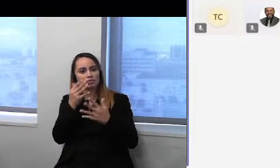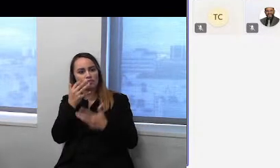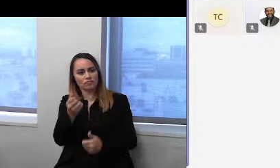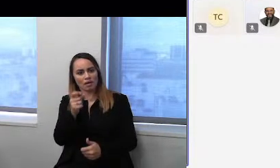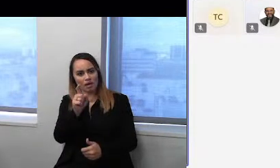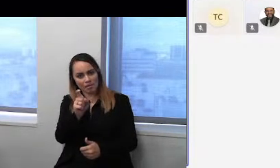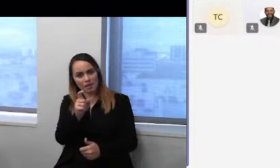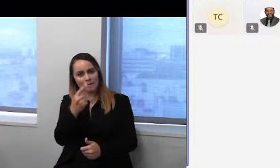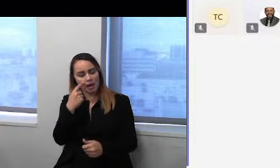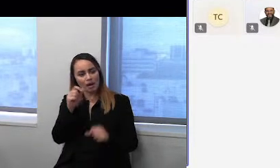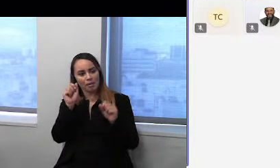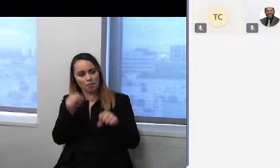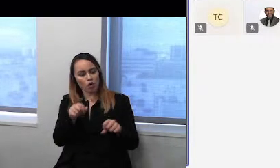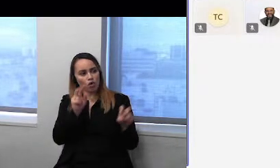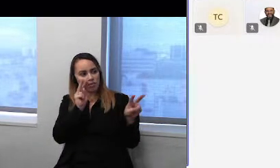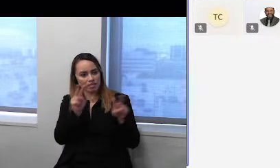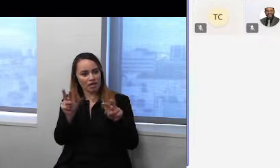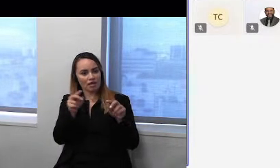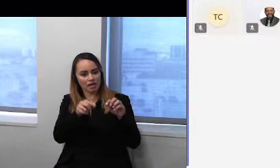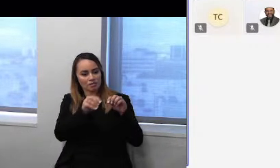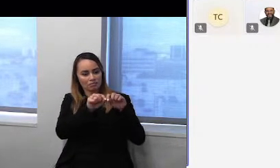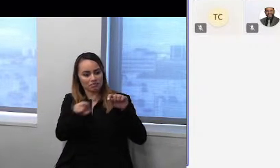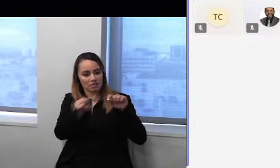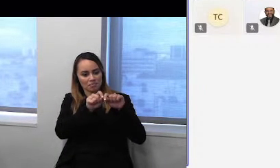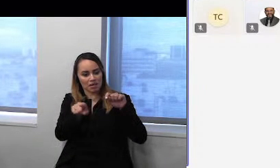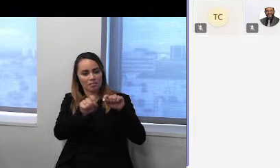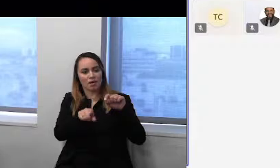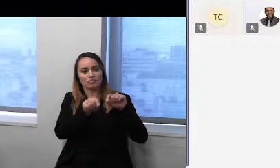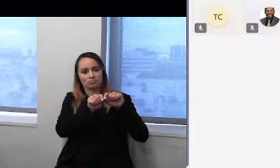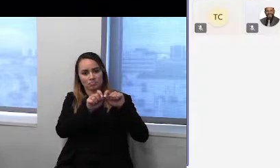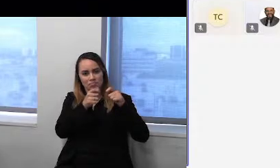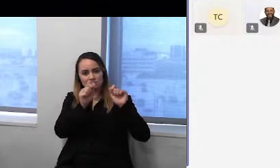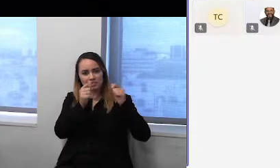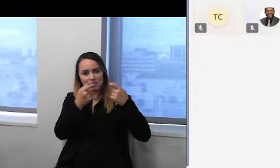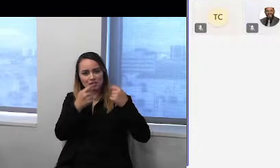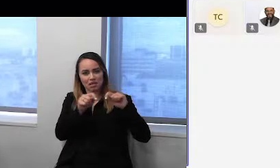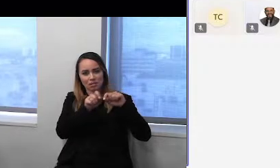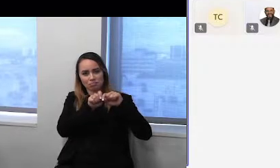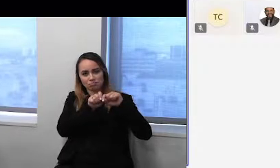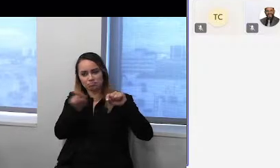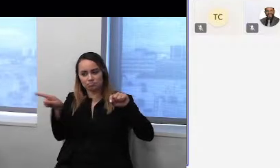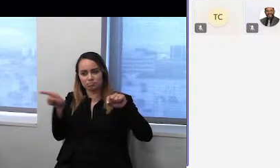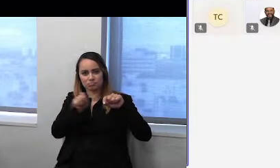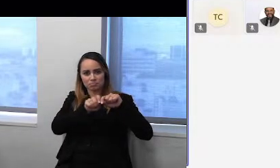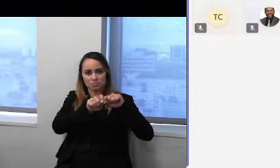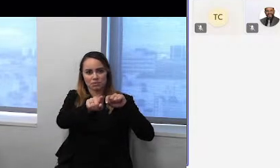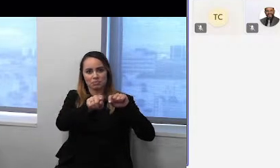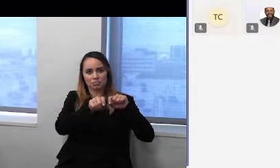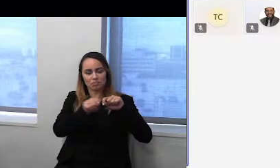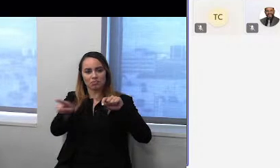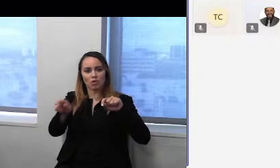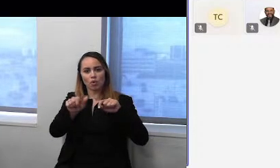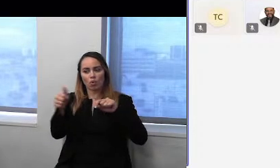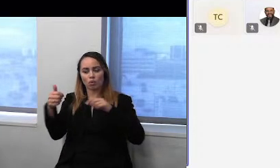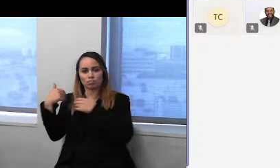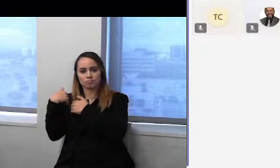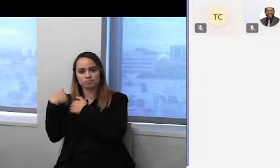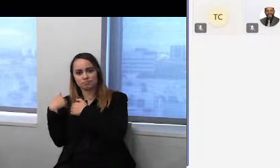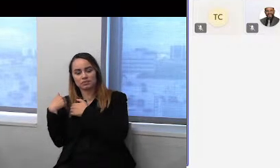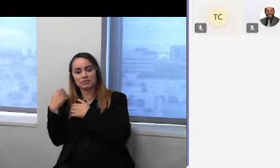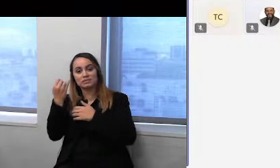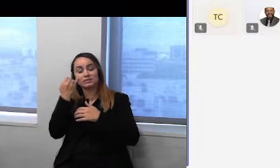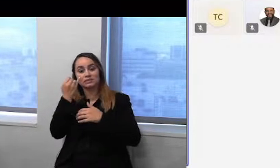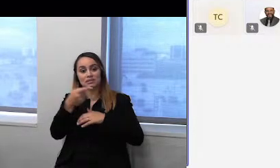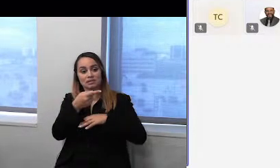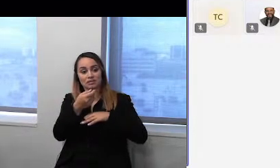the power to the one or the other load if you have a failure inside the substation. But if